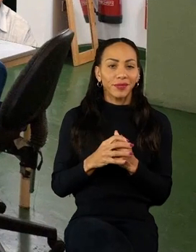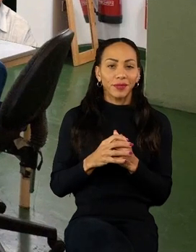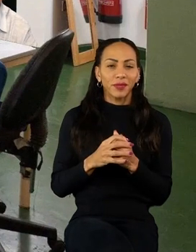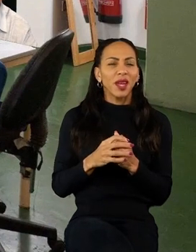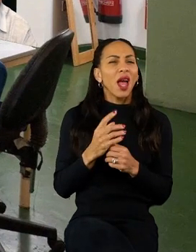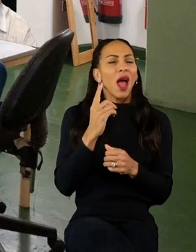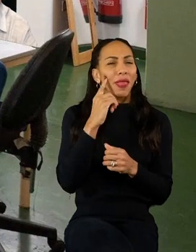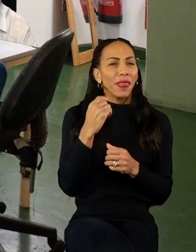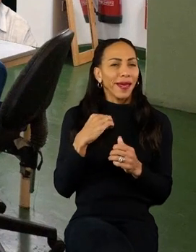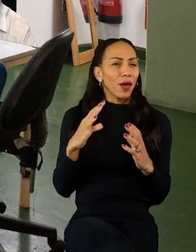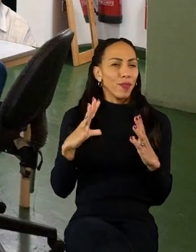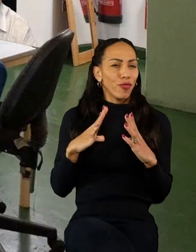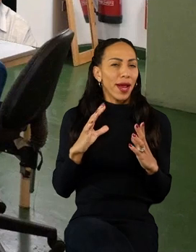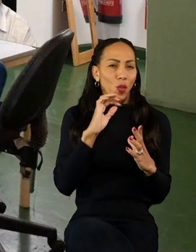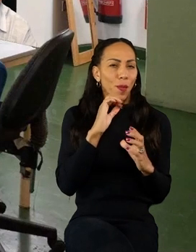before we go to Trish?